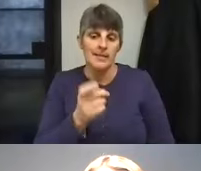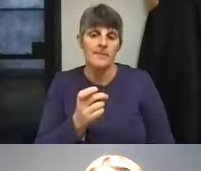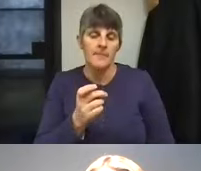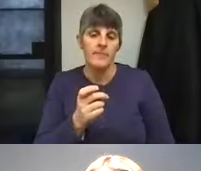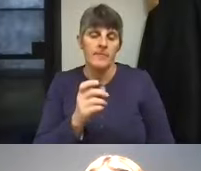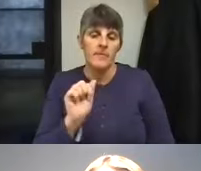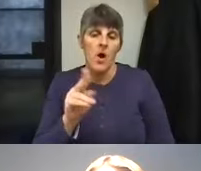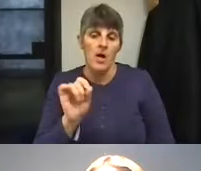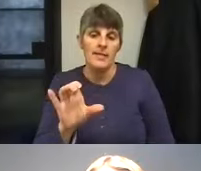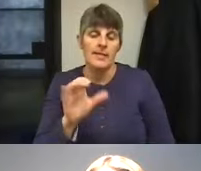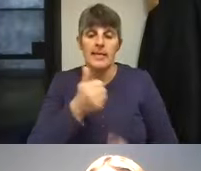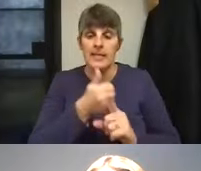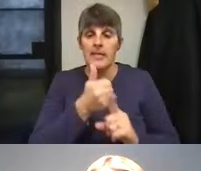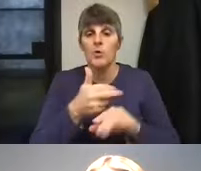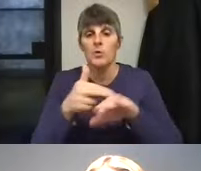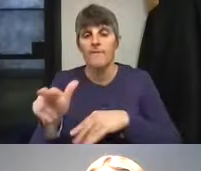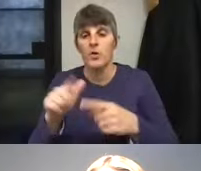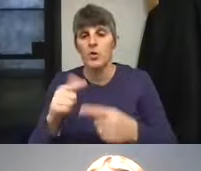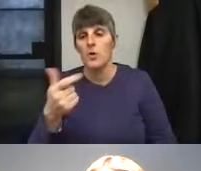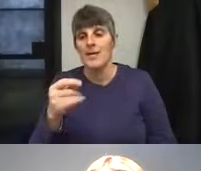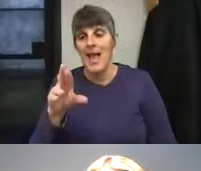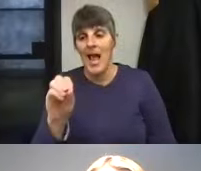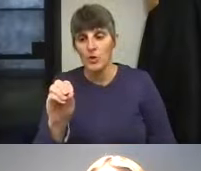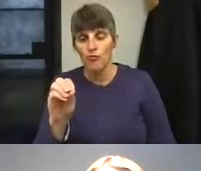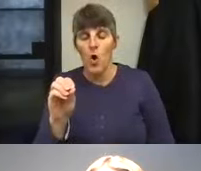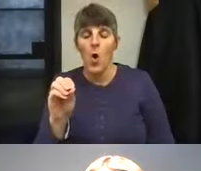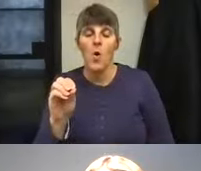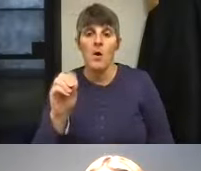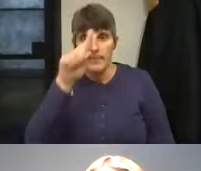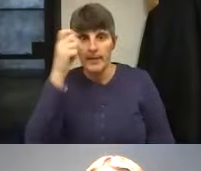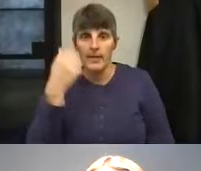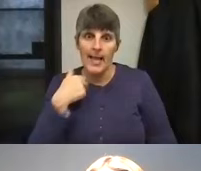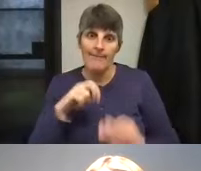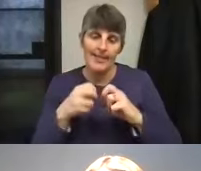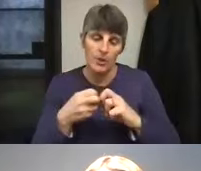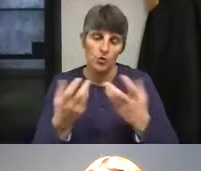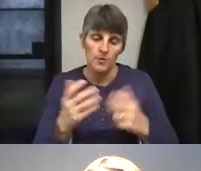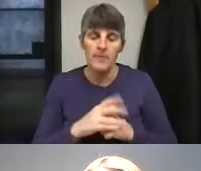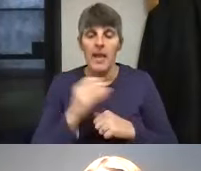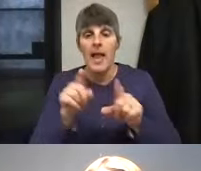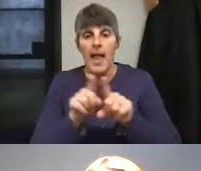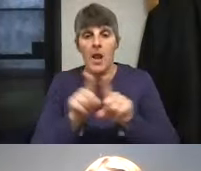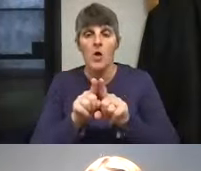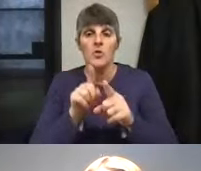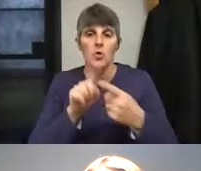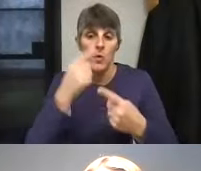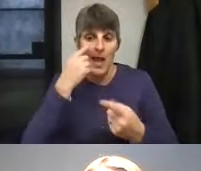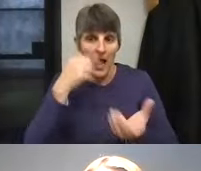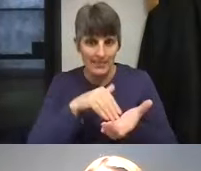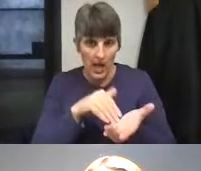being autistic. He was referred to gastro because he was having issues, and also to an eye